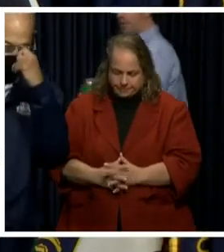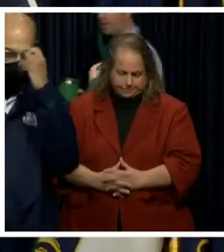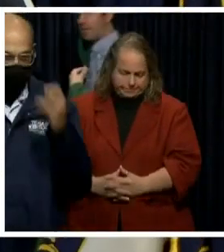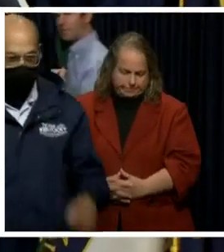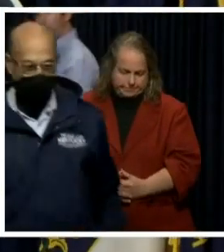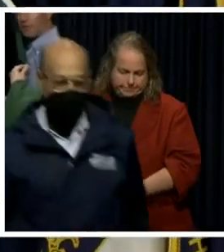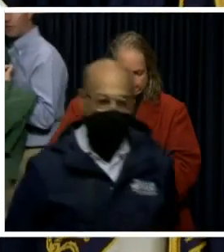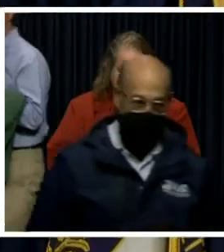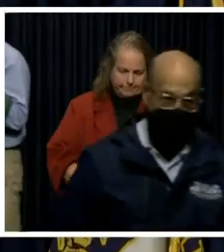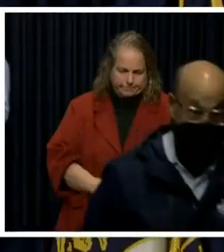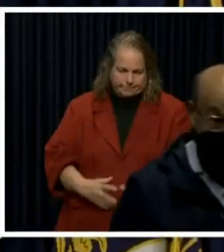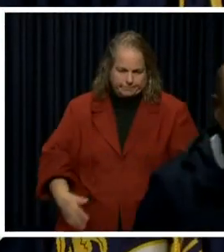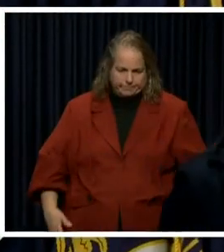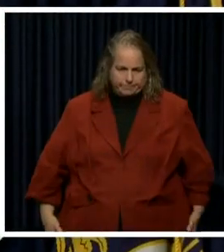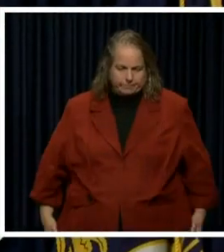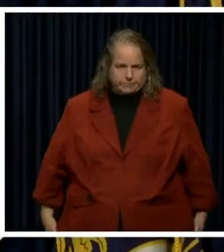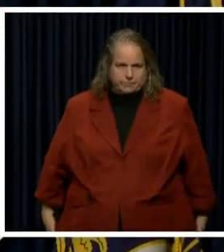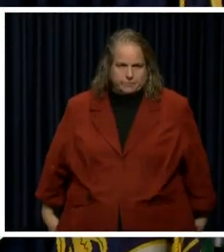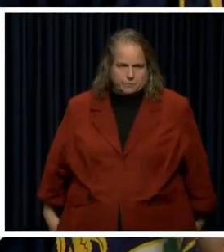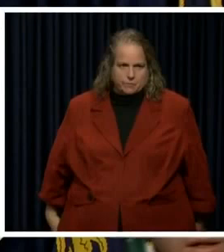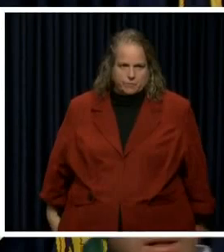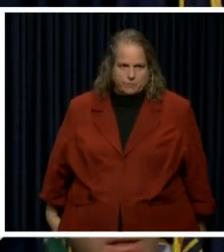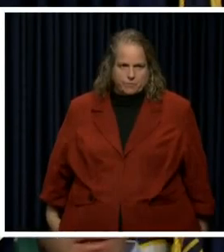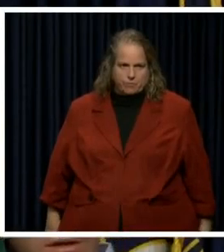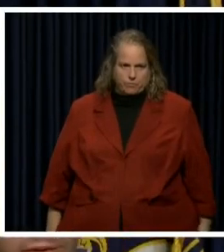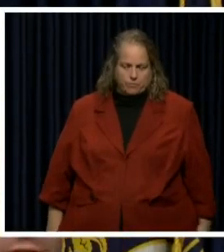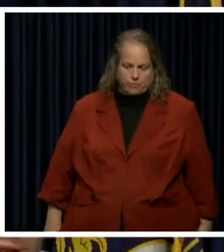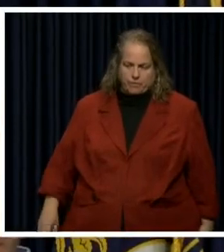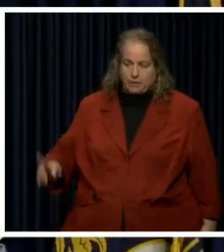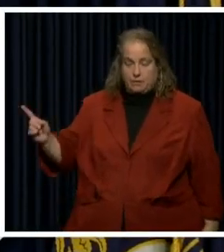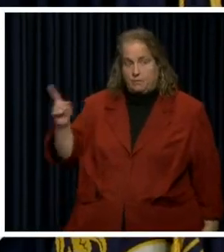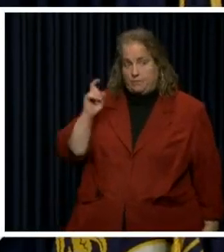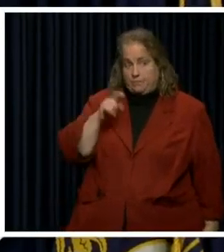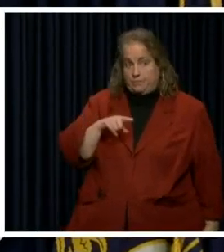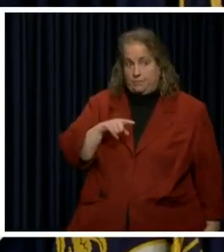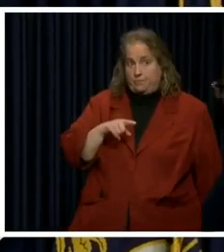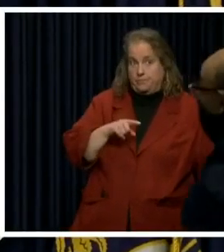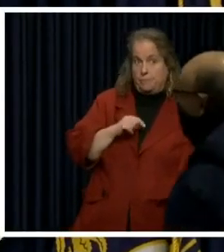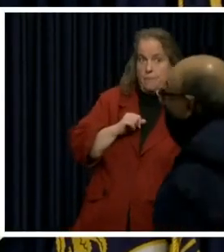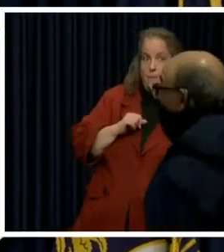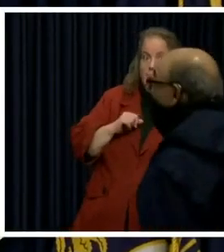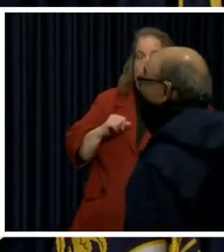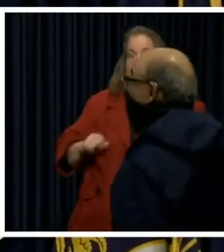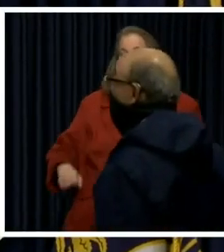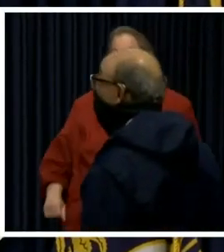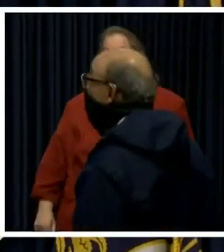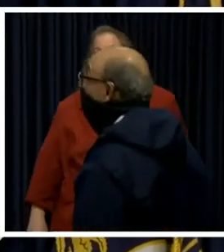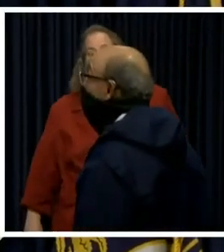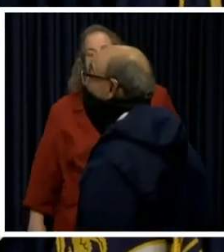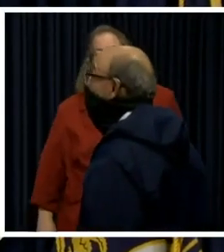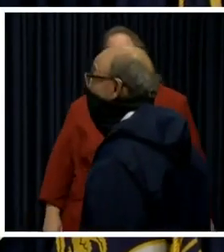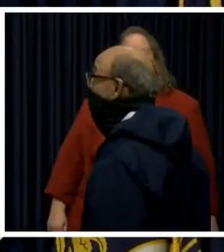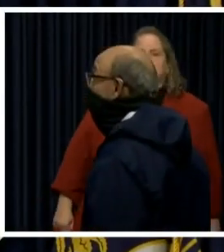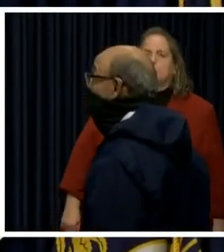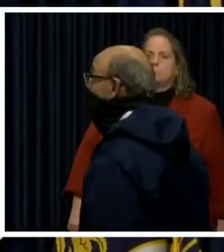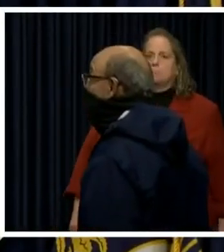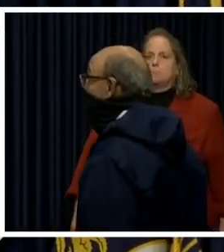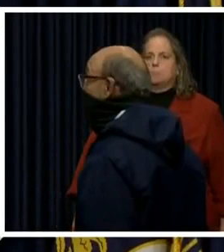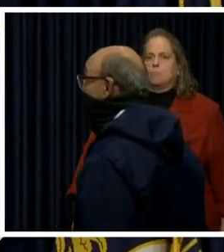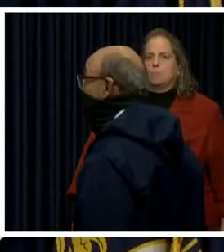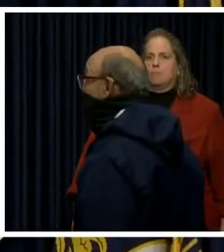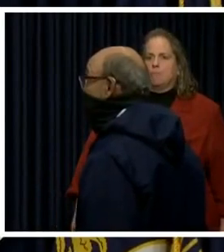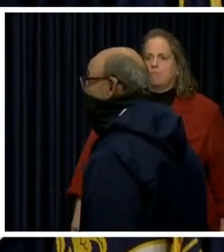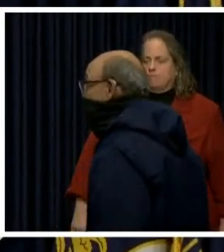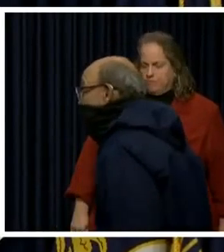Did you mention how tests are being reported? Pardon me? Did you mention how tests are being reported? I'll do it. Yeah.